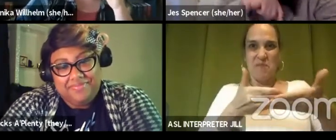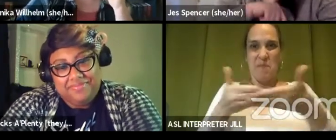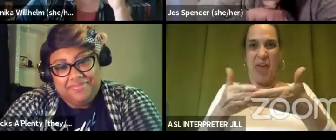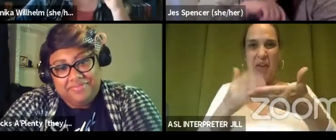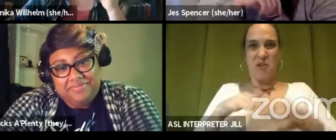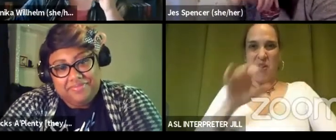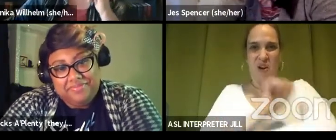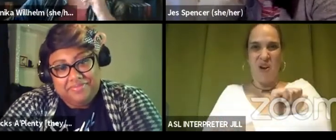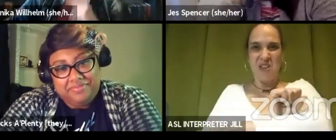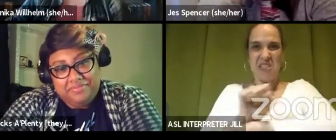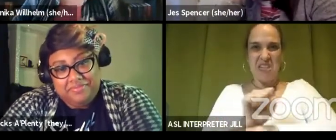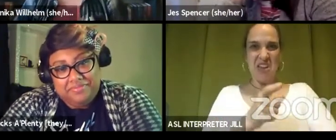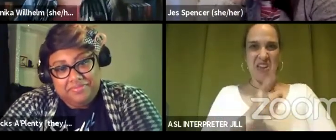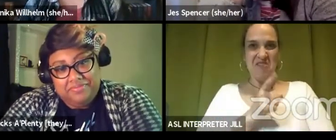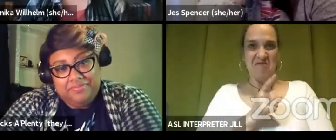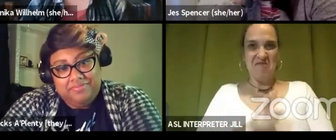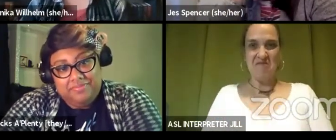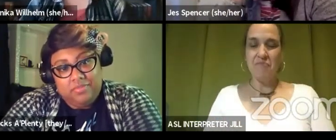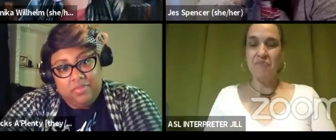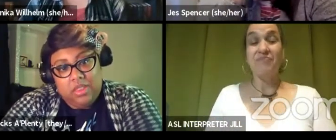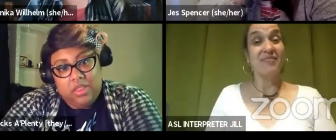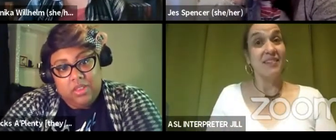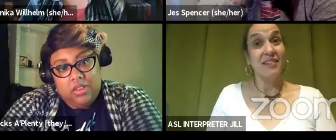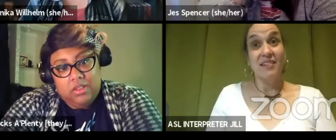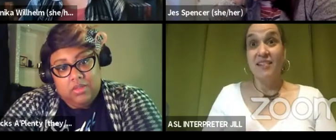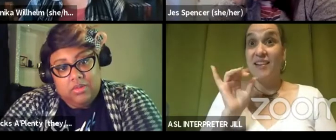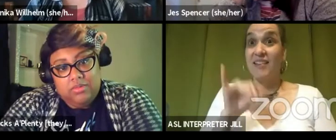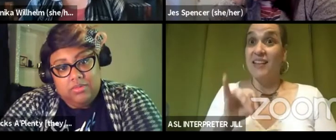But it's been like the Maggie Ensemble, which